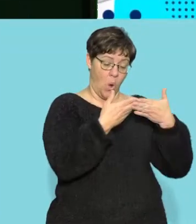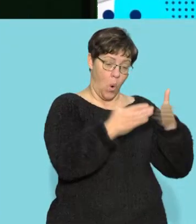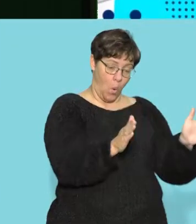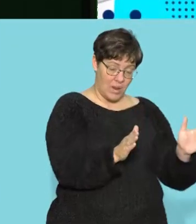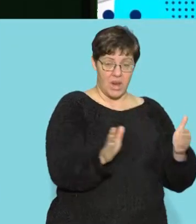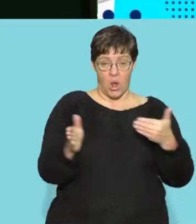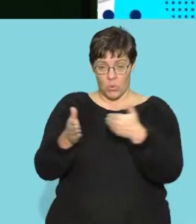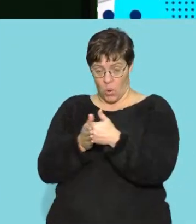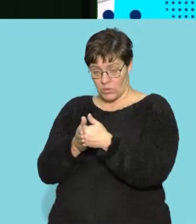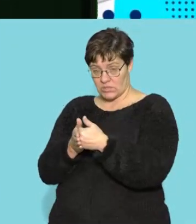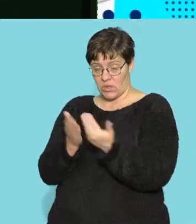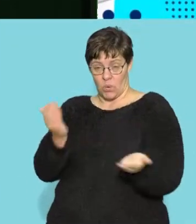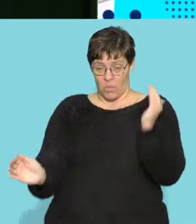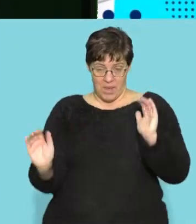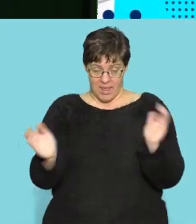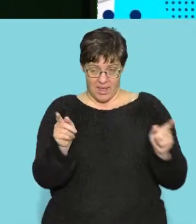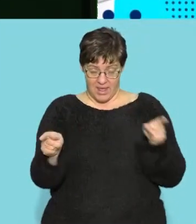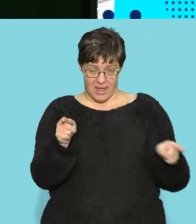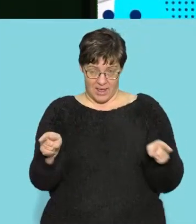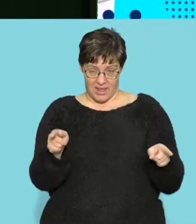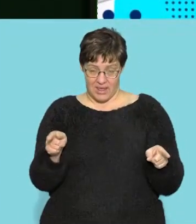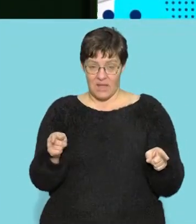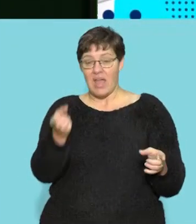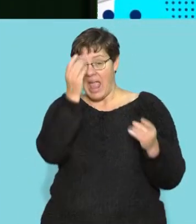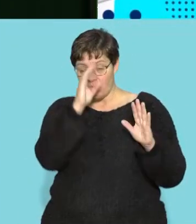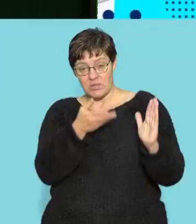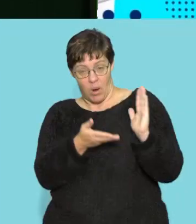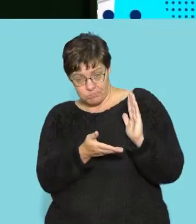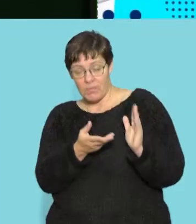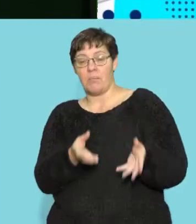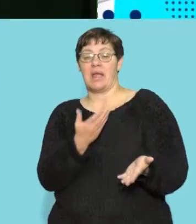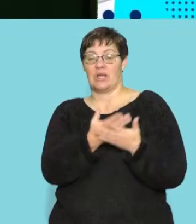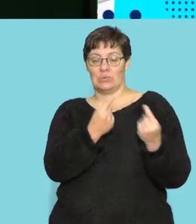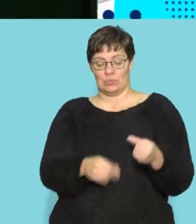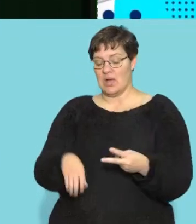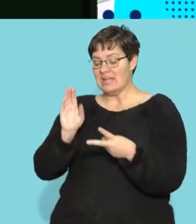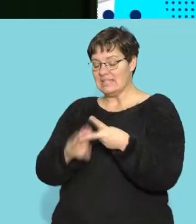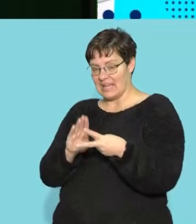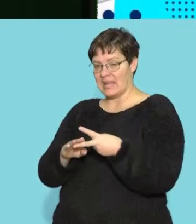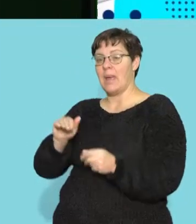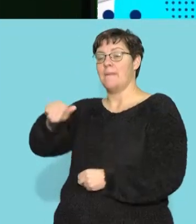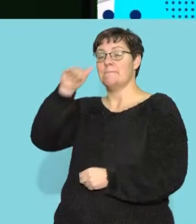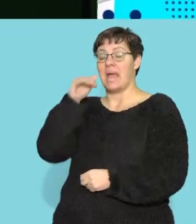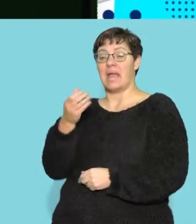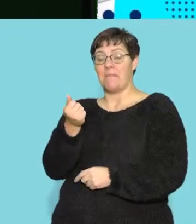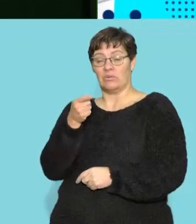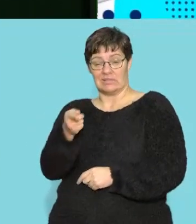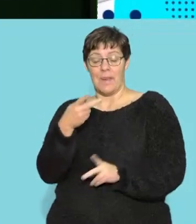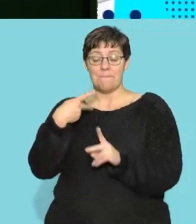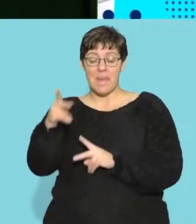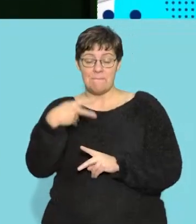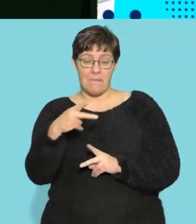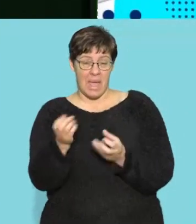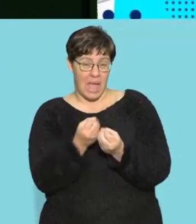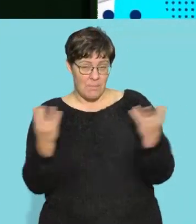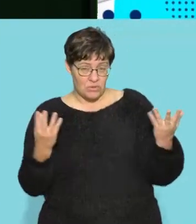to your closing balance, right? If you have all the information. And number two, you could take your bank figure, your total payments,